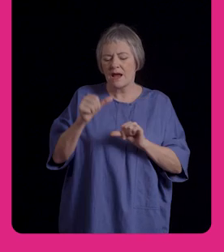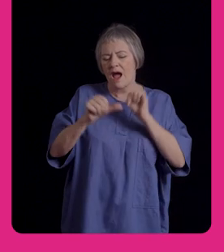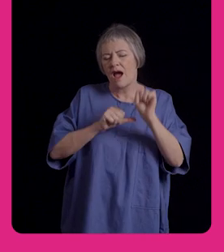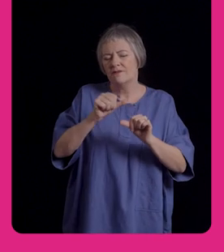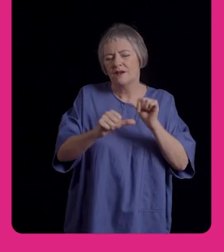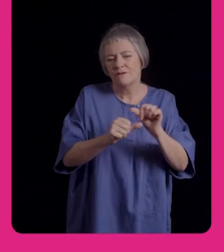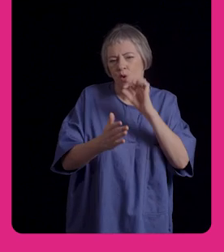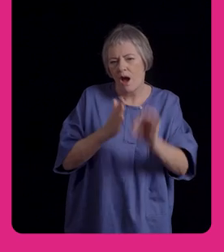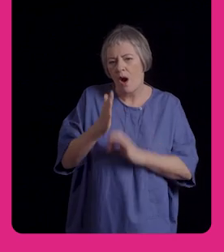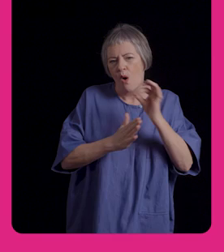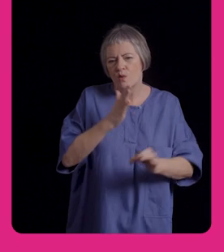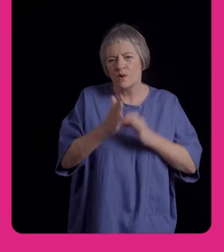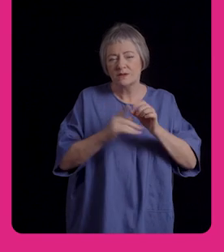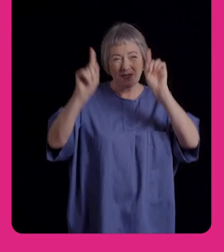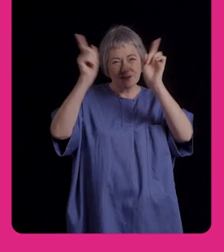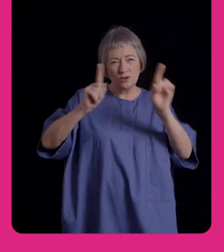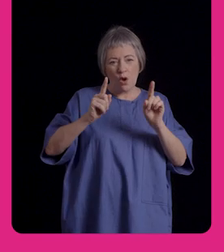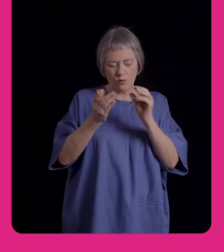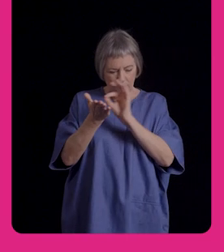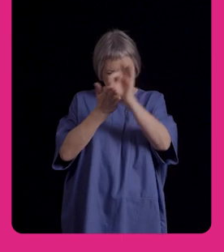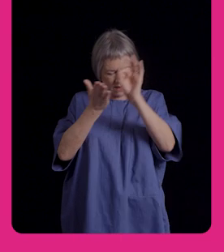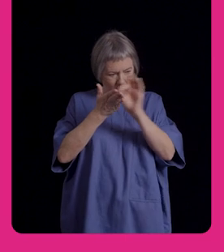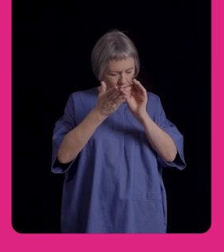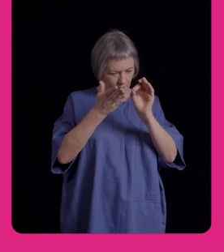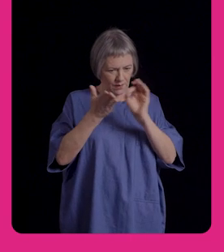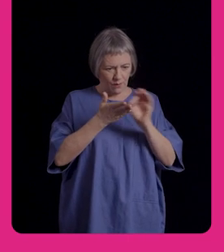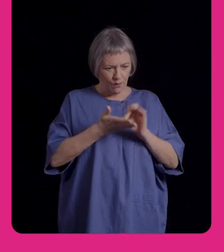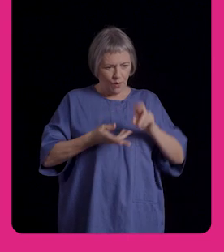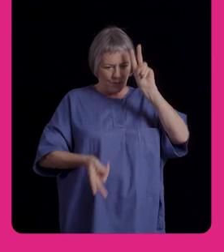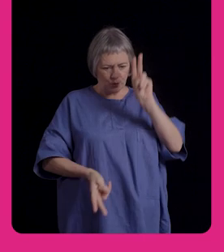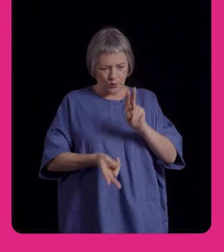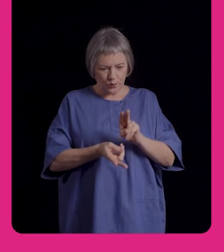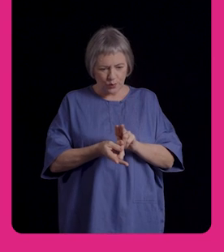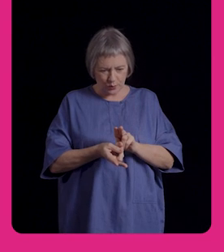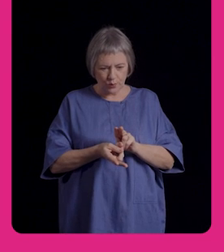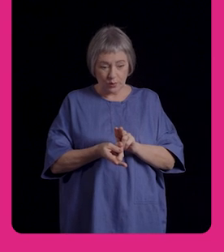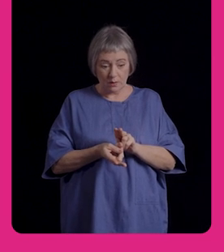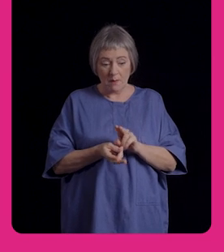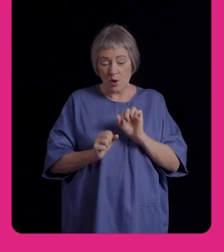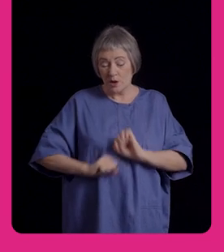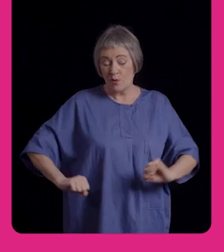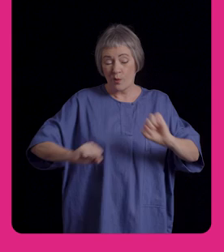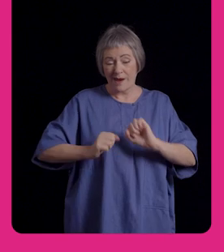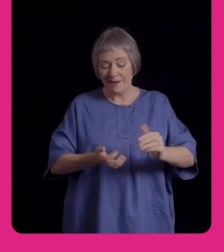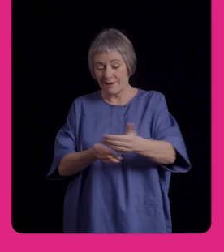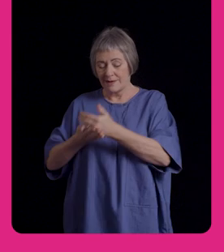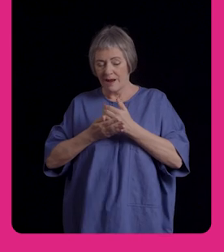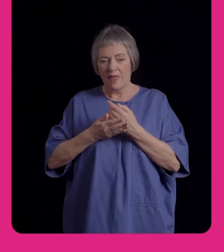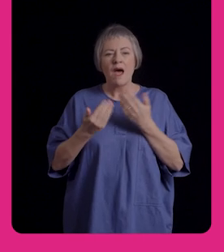after a few hours, the storm is going to clear, you guys are going to be closer to the island and you can just wait and gather more information